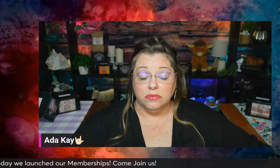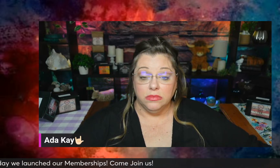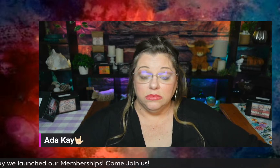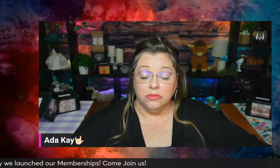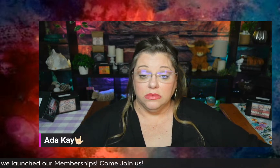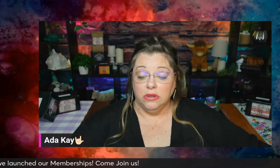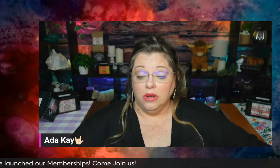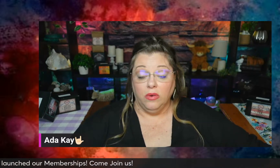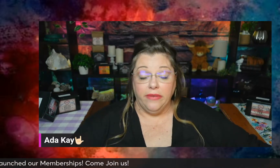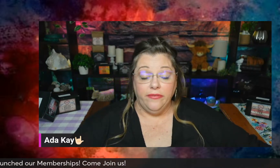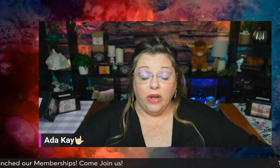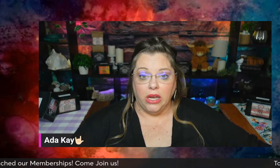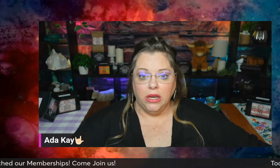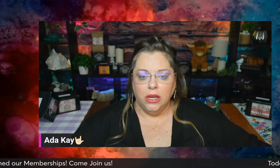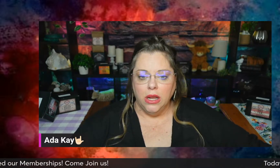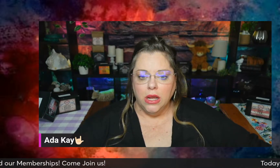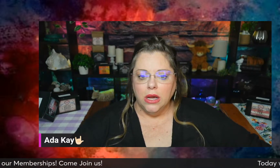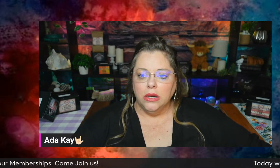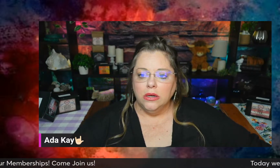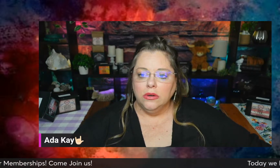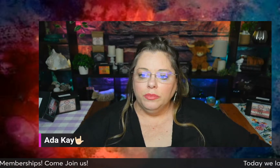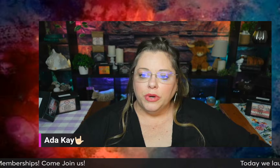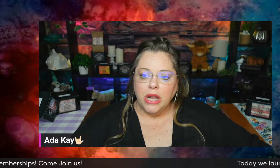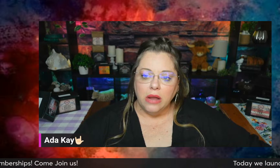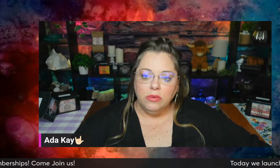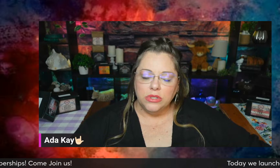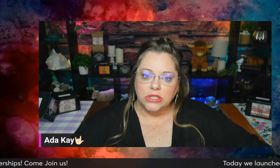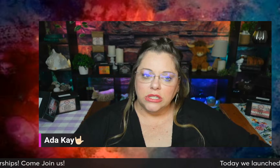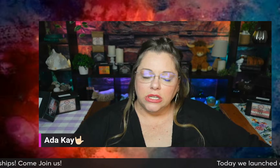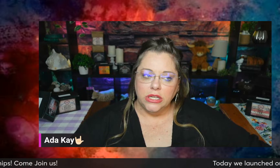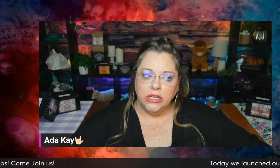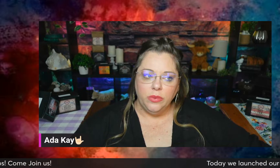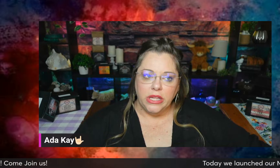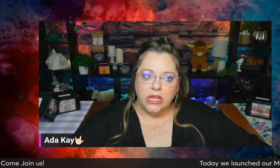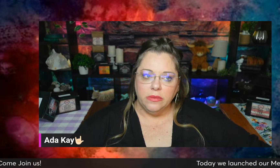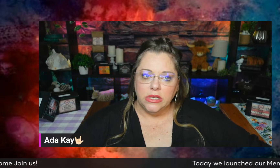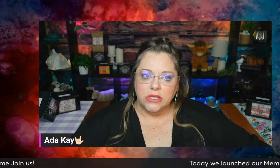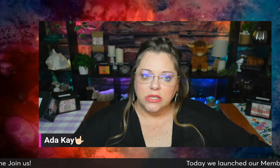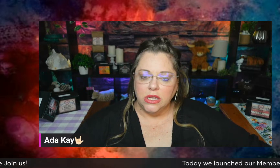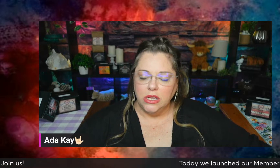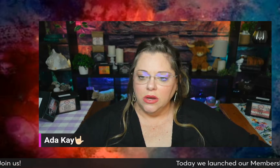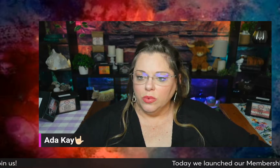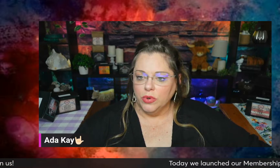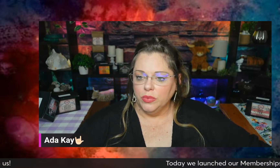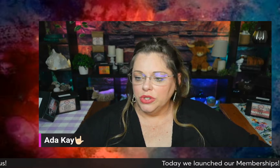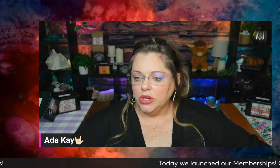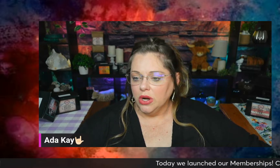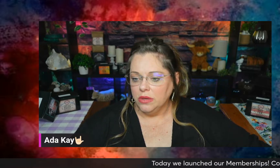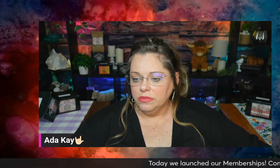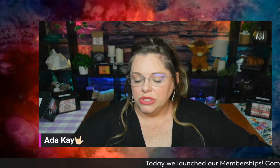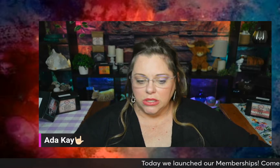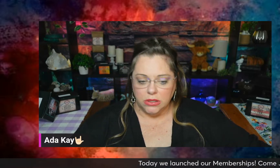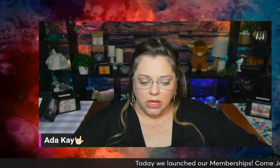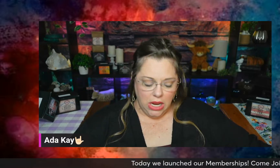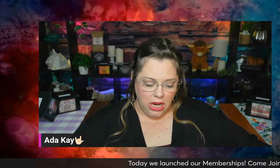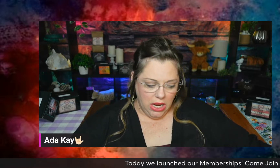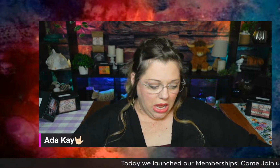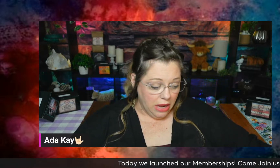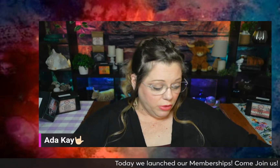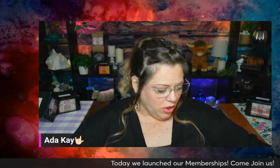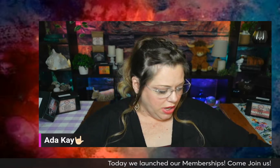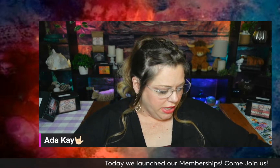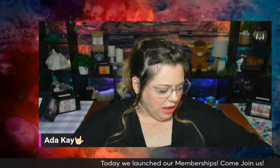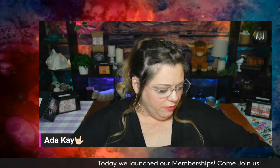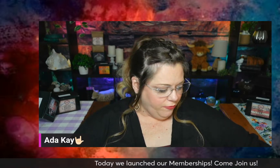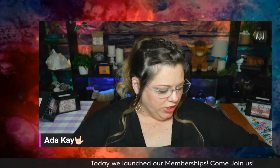Because, okay, fine. But anyway, they get me into the ER room. The doc comes in.